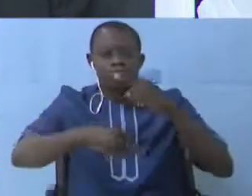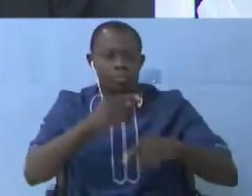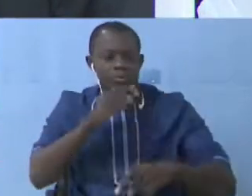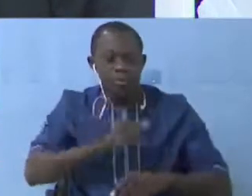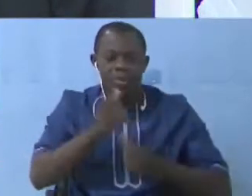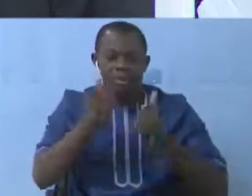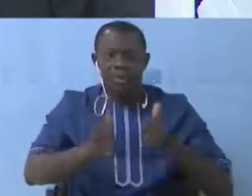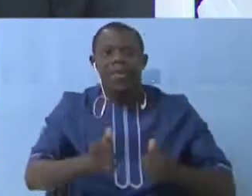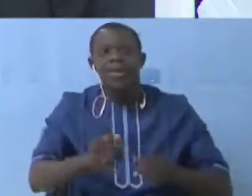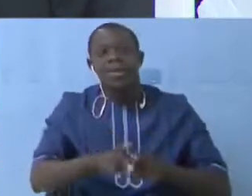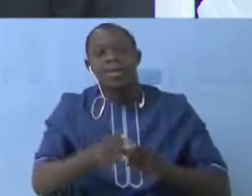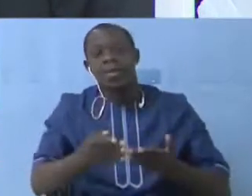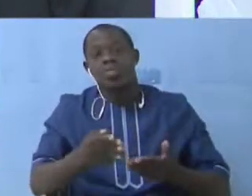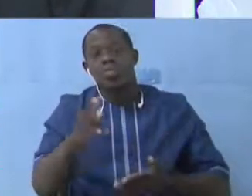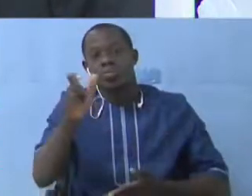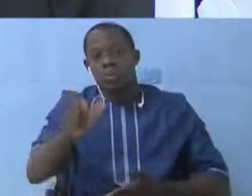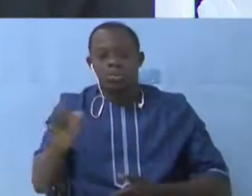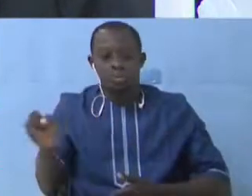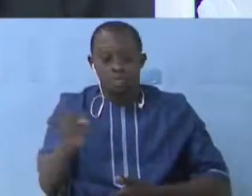witness be brought in, please?